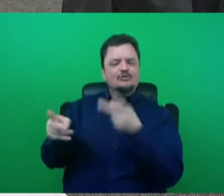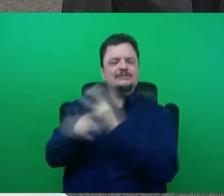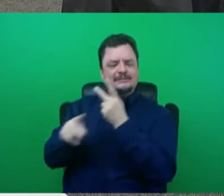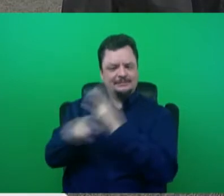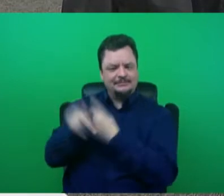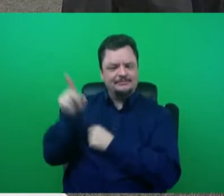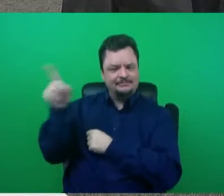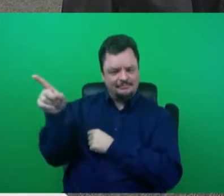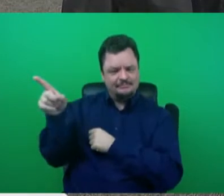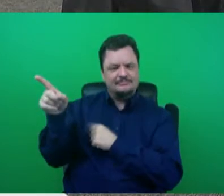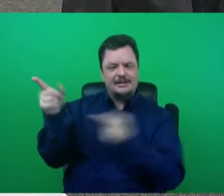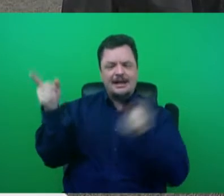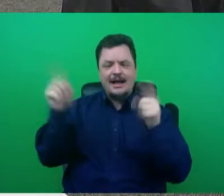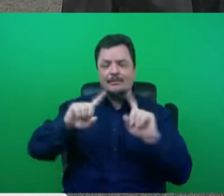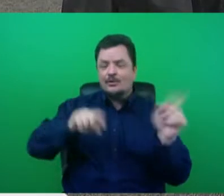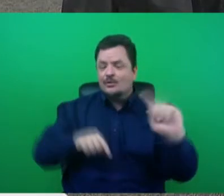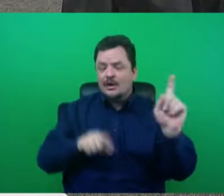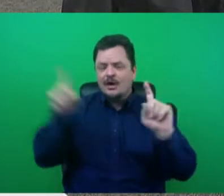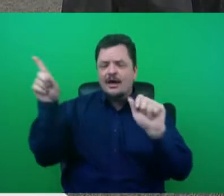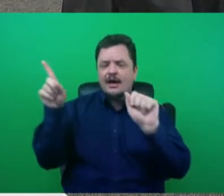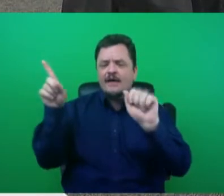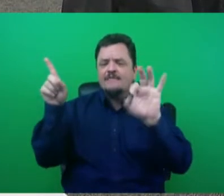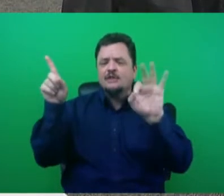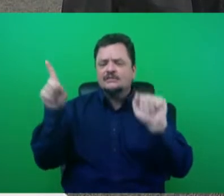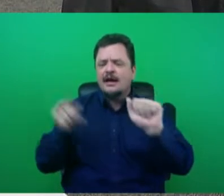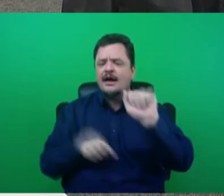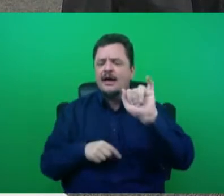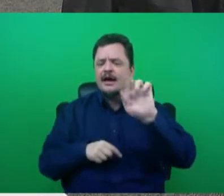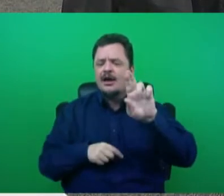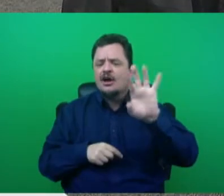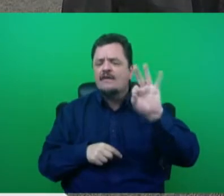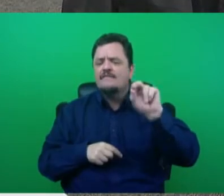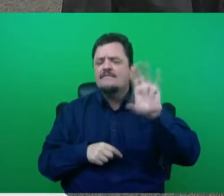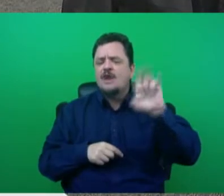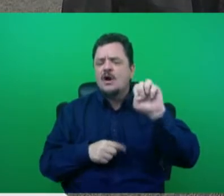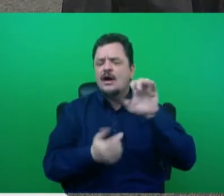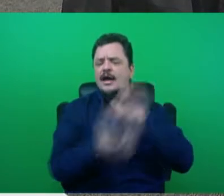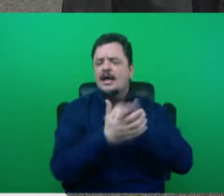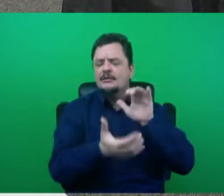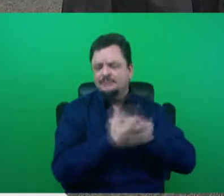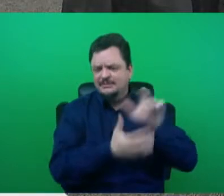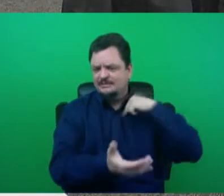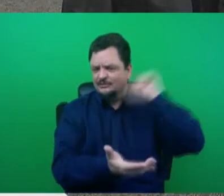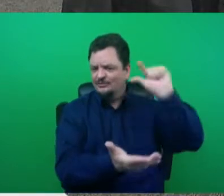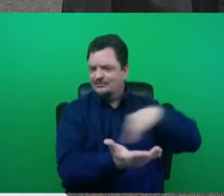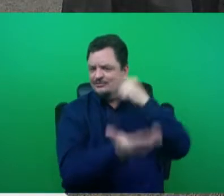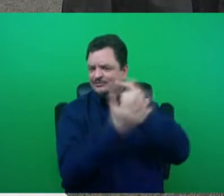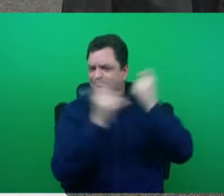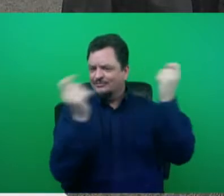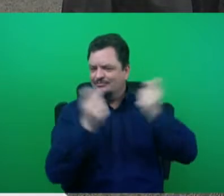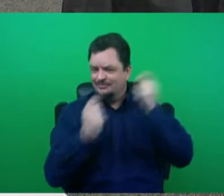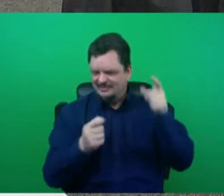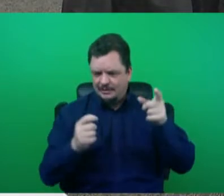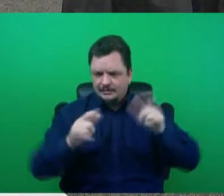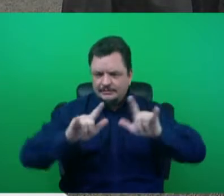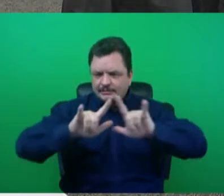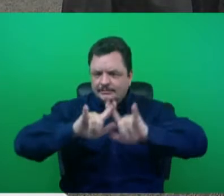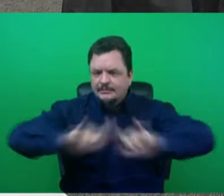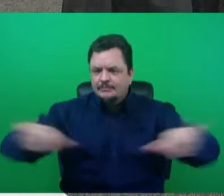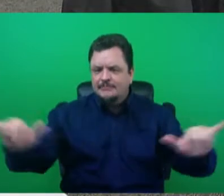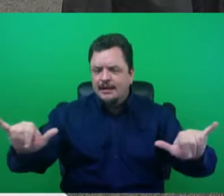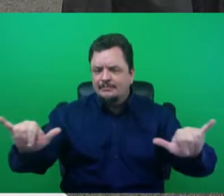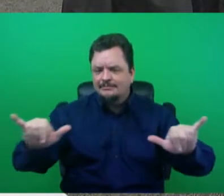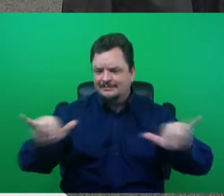graduation is the same time as our next board meeting. So I need to know probably by show of